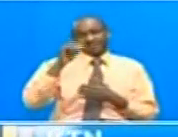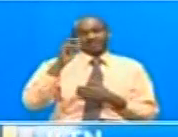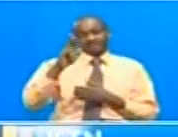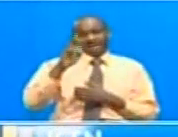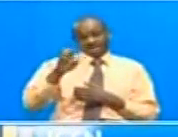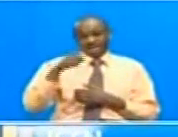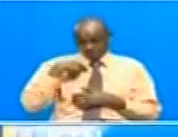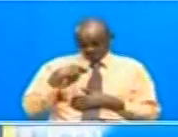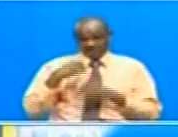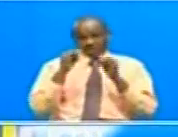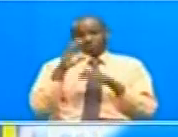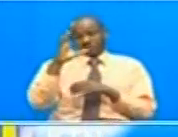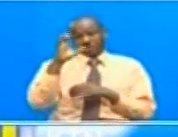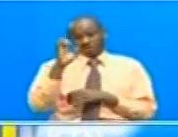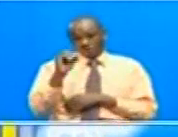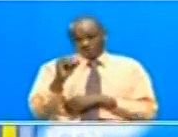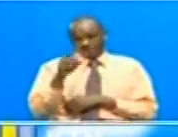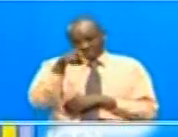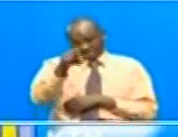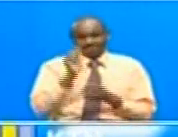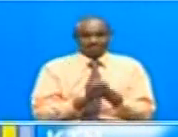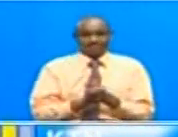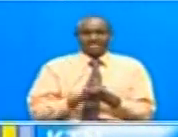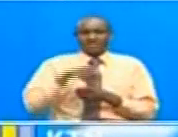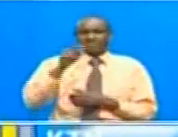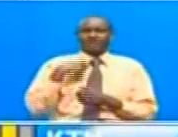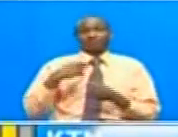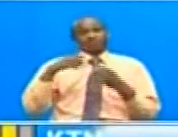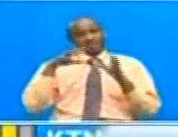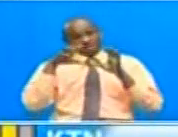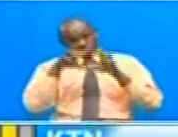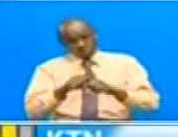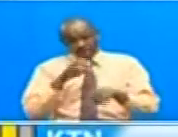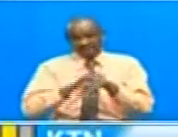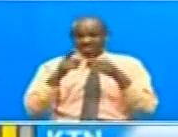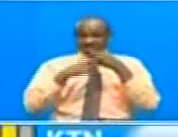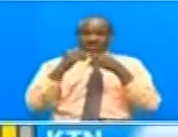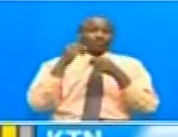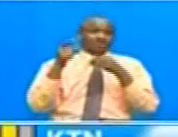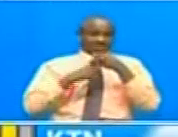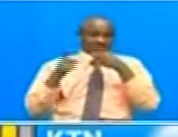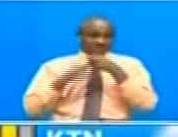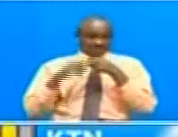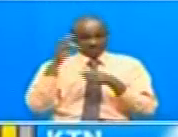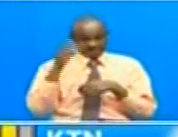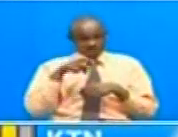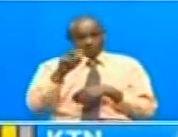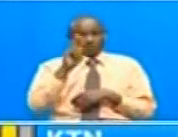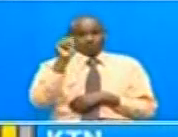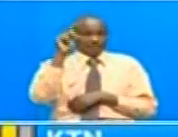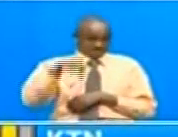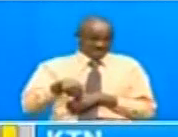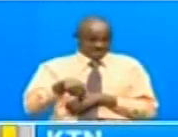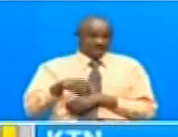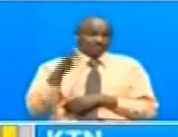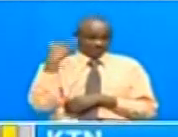new unit. The merger follows Old Mutual's successful acquisition of a 60.66% stake in UAP